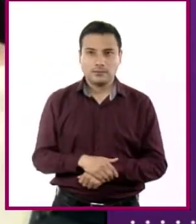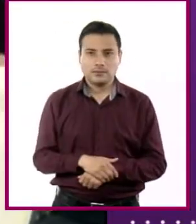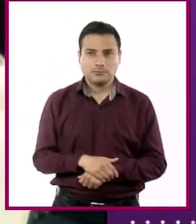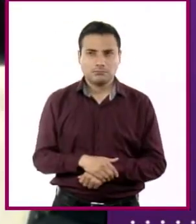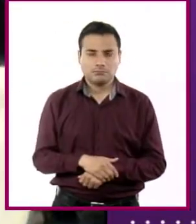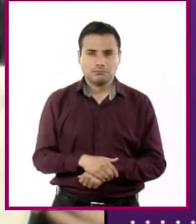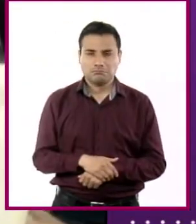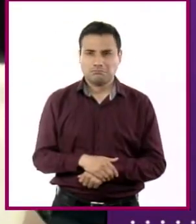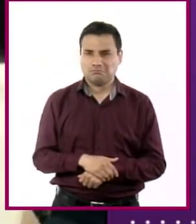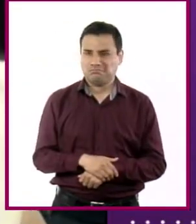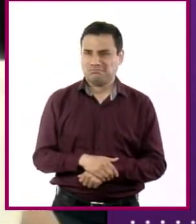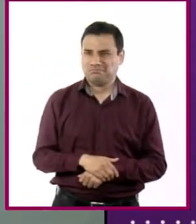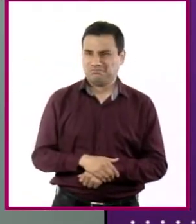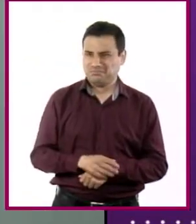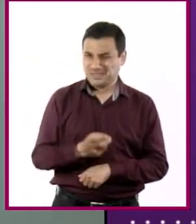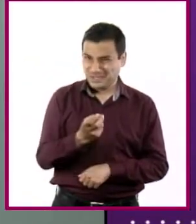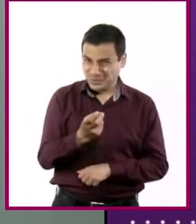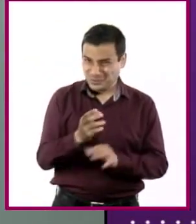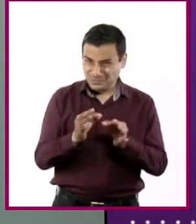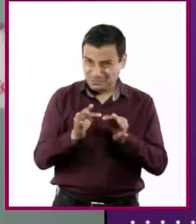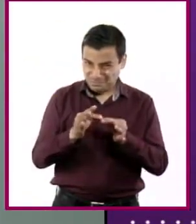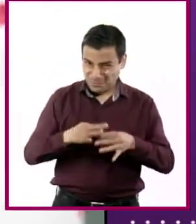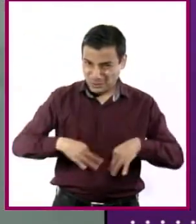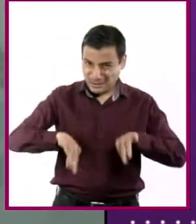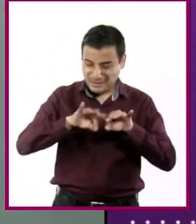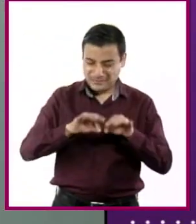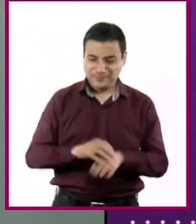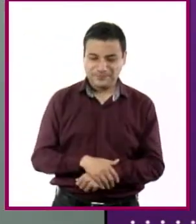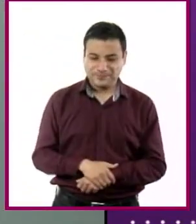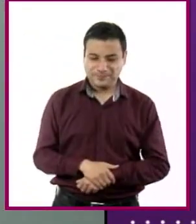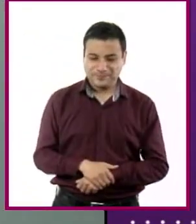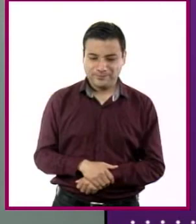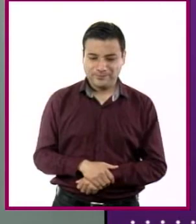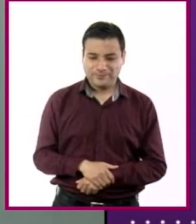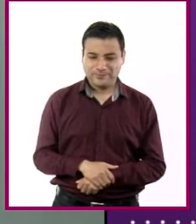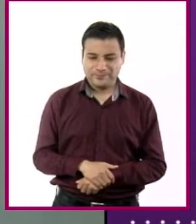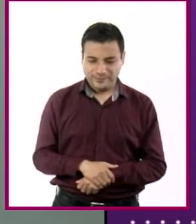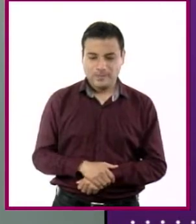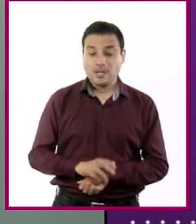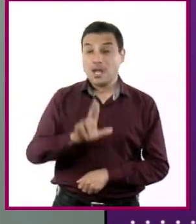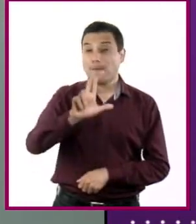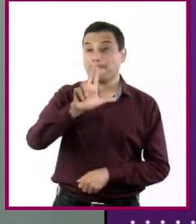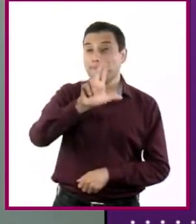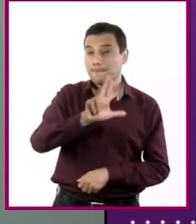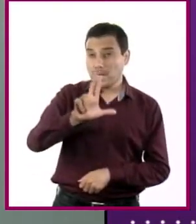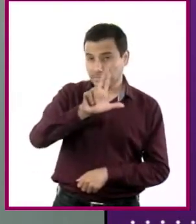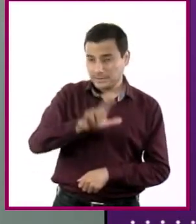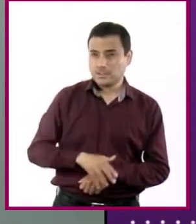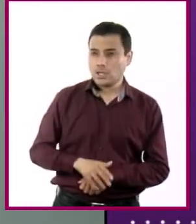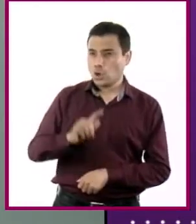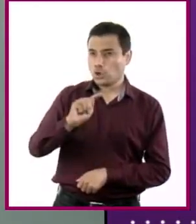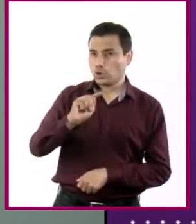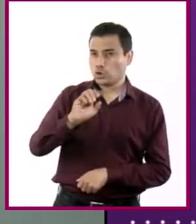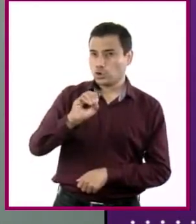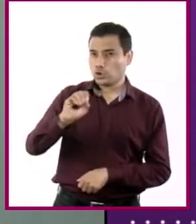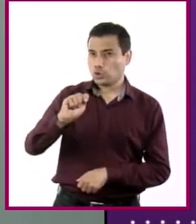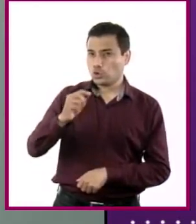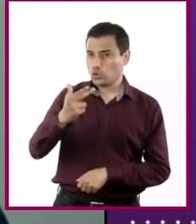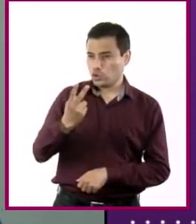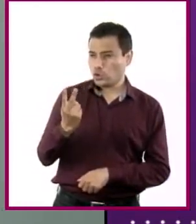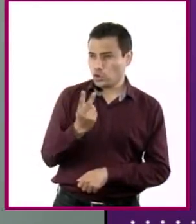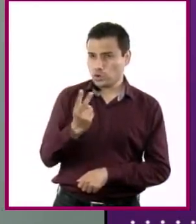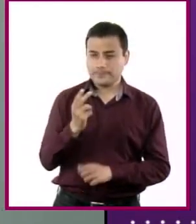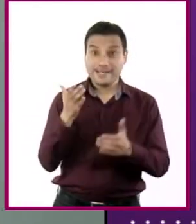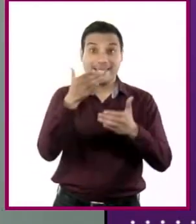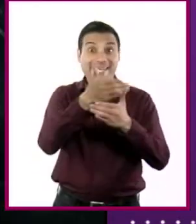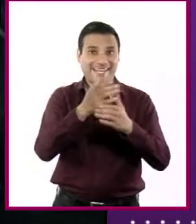important, yes. On Thursday, Mr. Toot and I are going to a baseball game. We